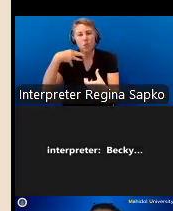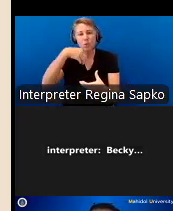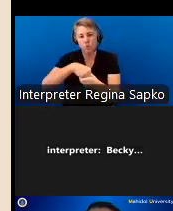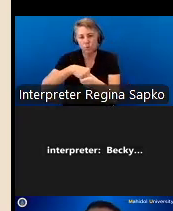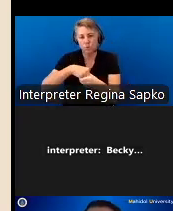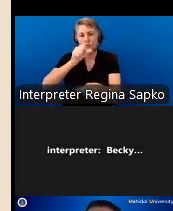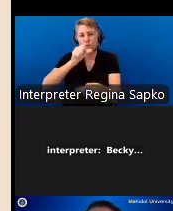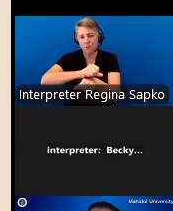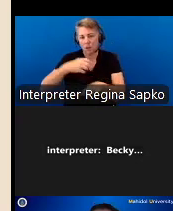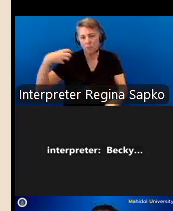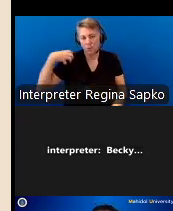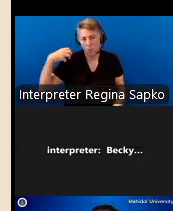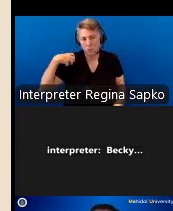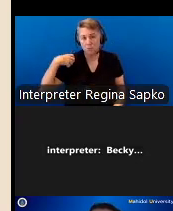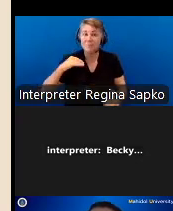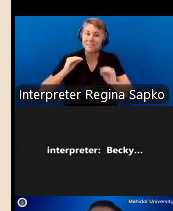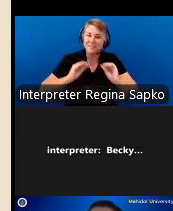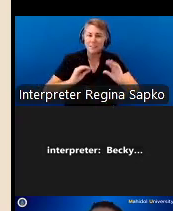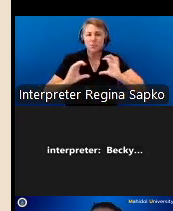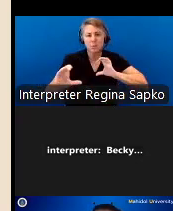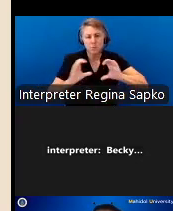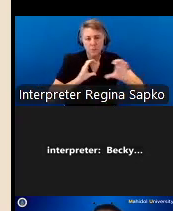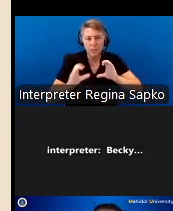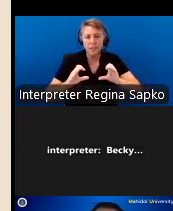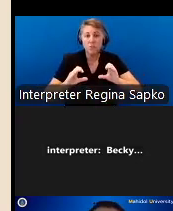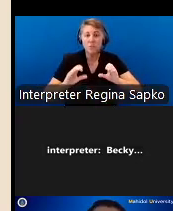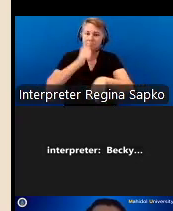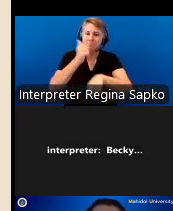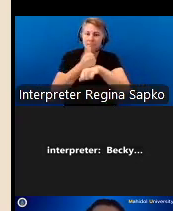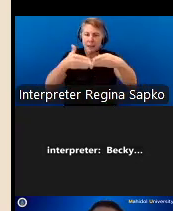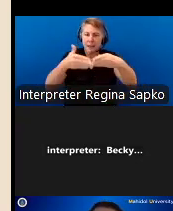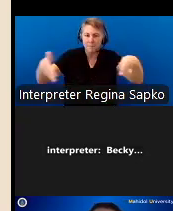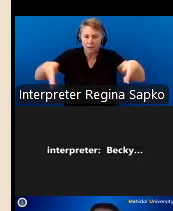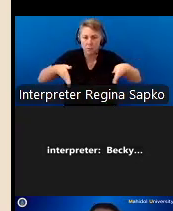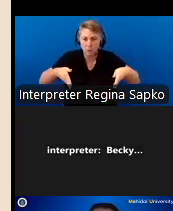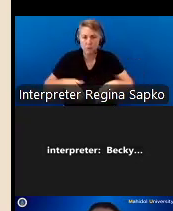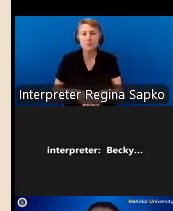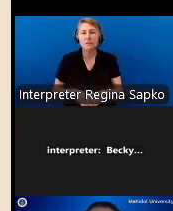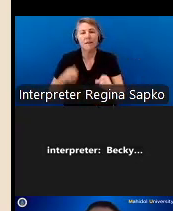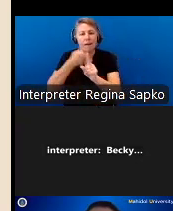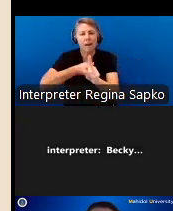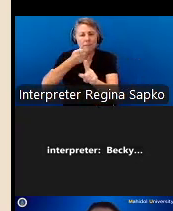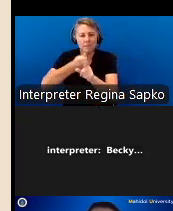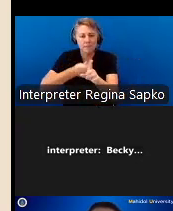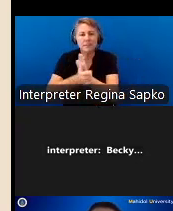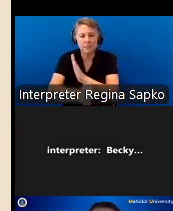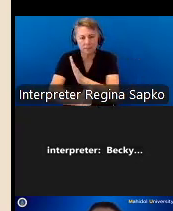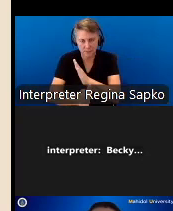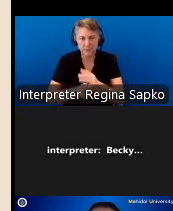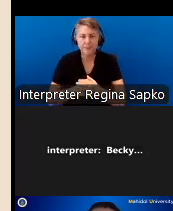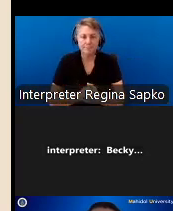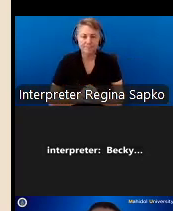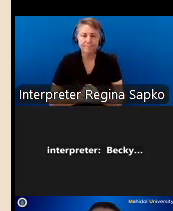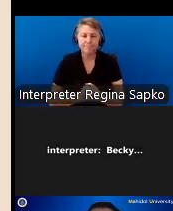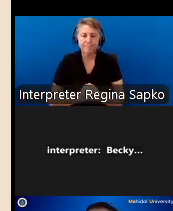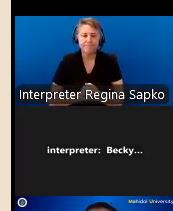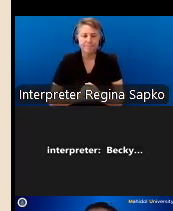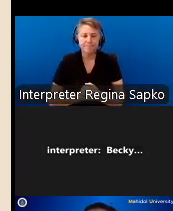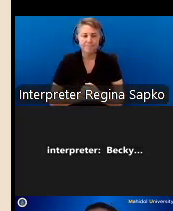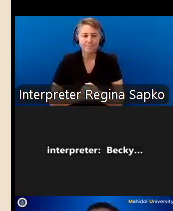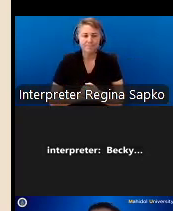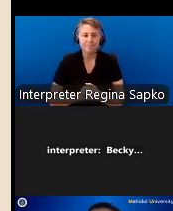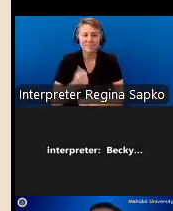teaching communication, boundary setting, and advocacy skill. Yes, like a NINA